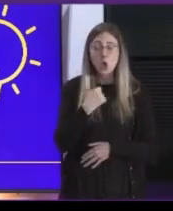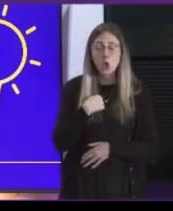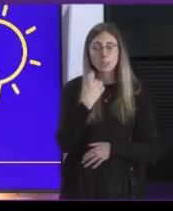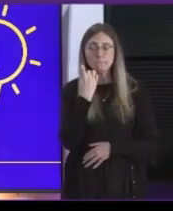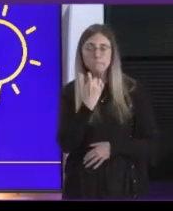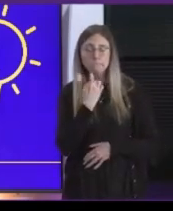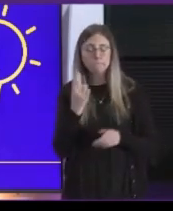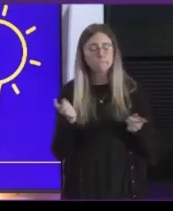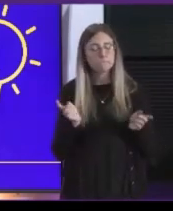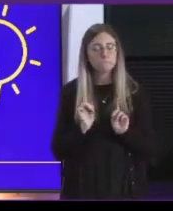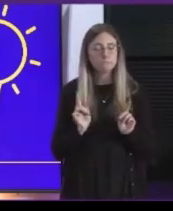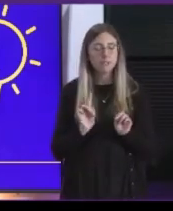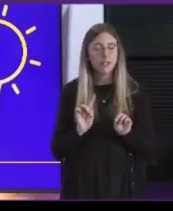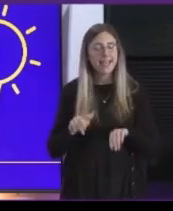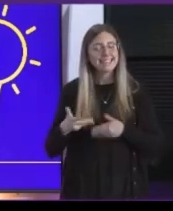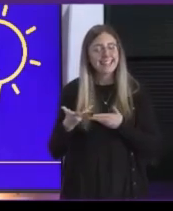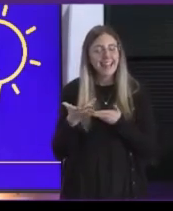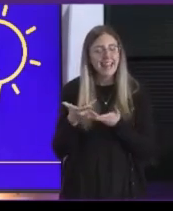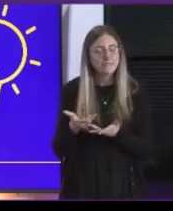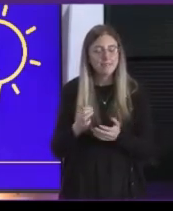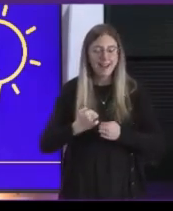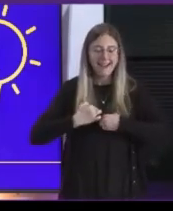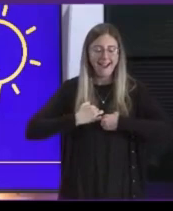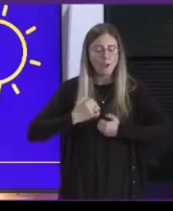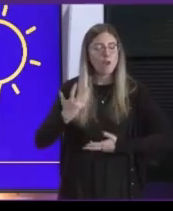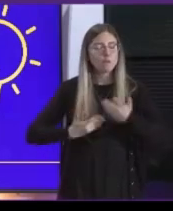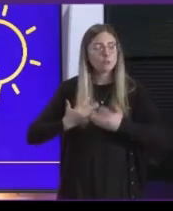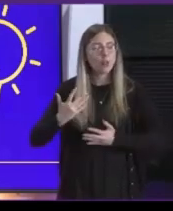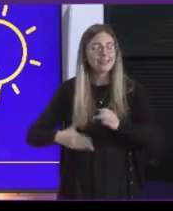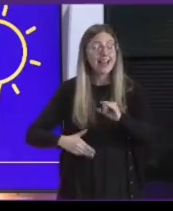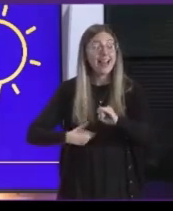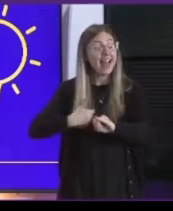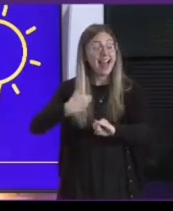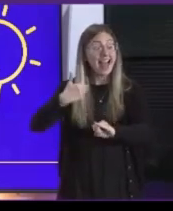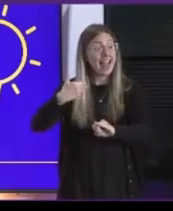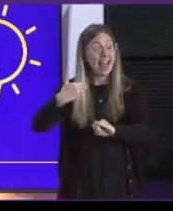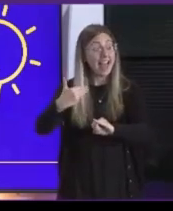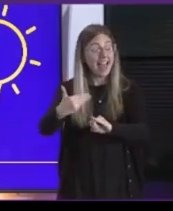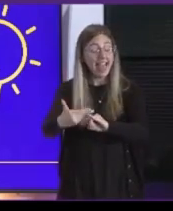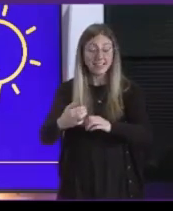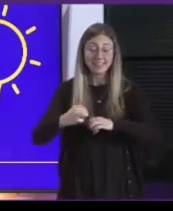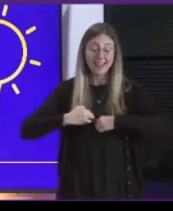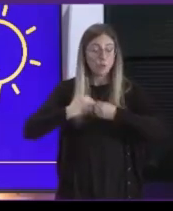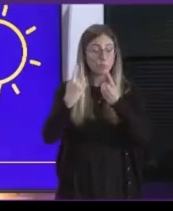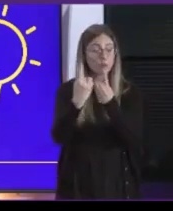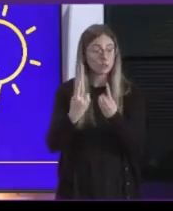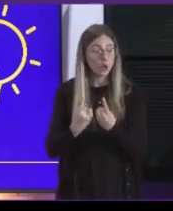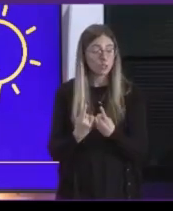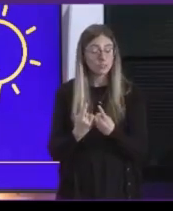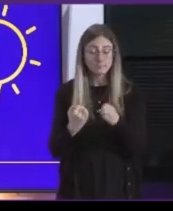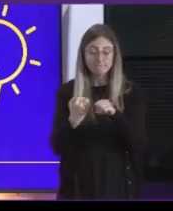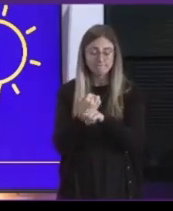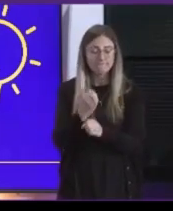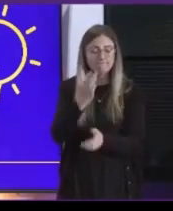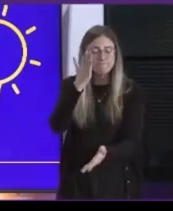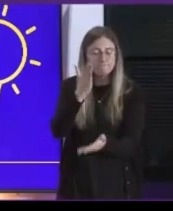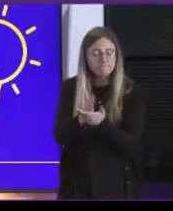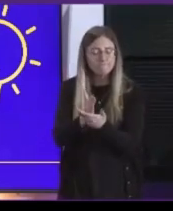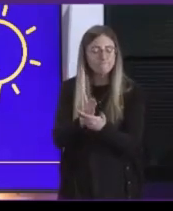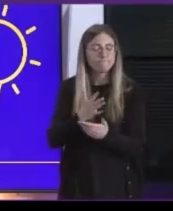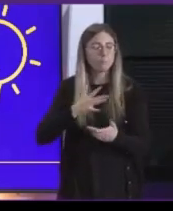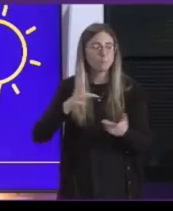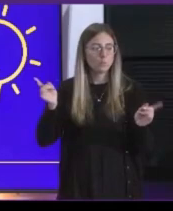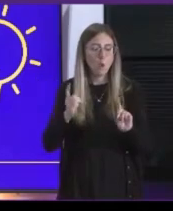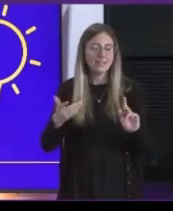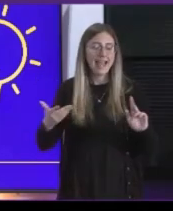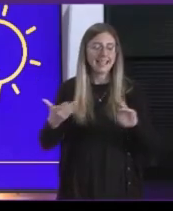about was really delivering those results. At the end of the day, the products that we create truly need to be accessible to